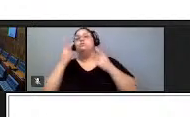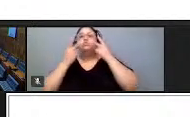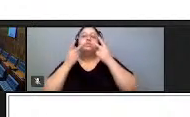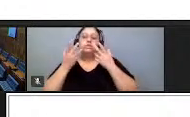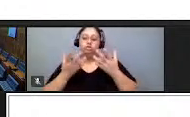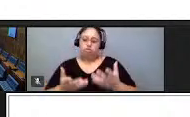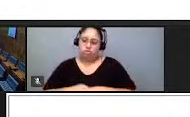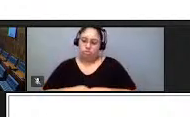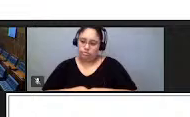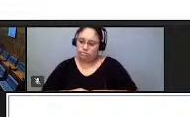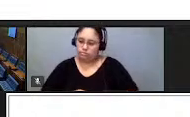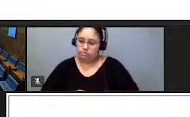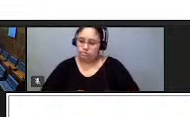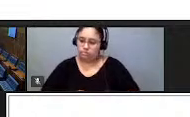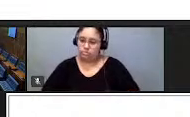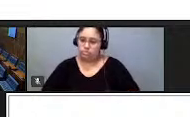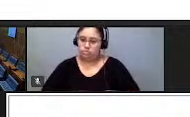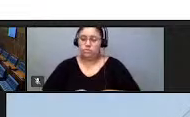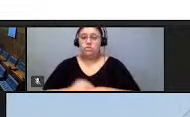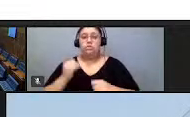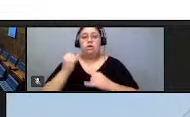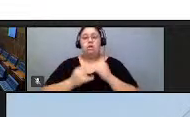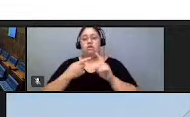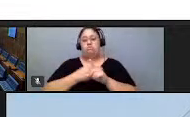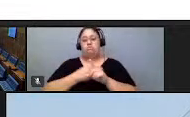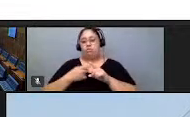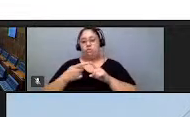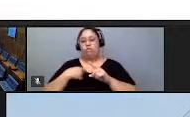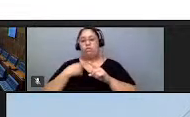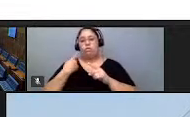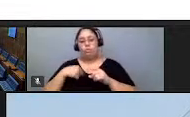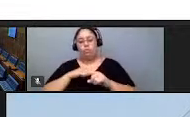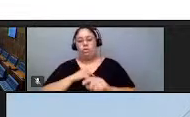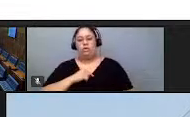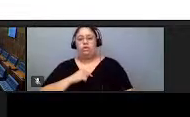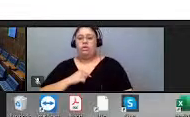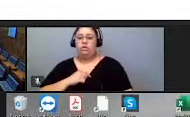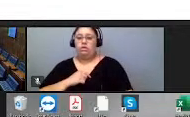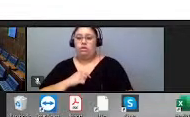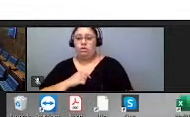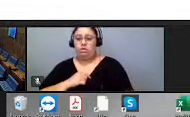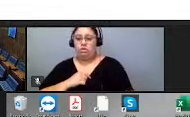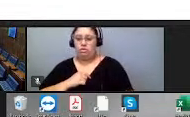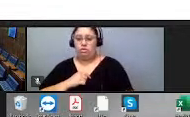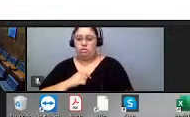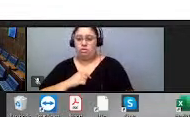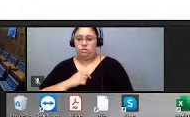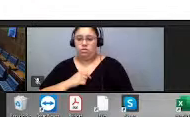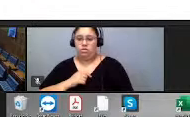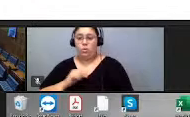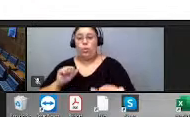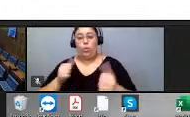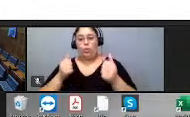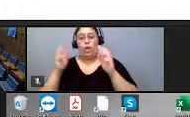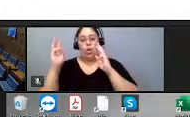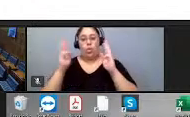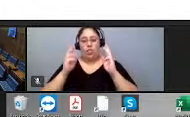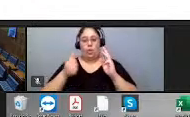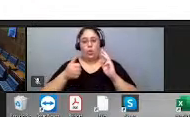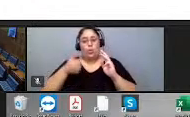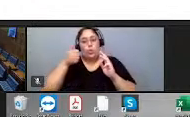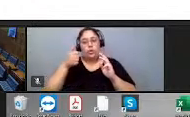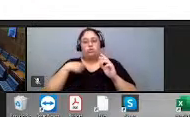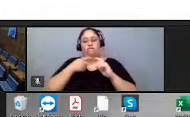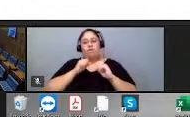see Al the last week as well we actually have had more favorable weather so I think just from that